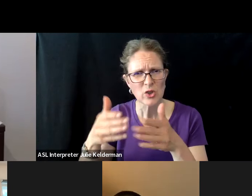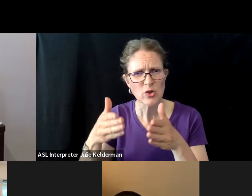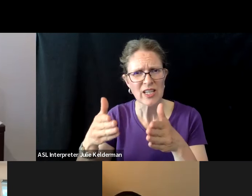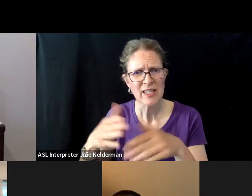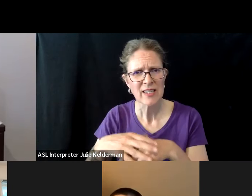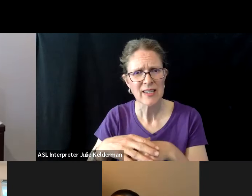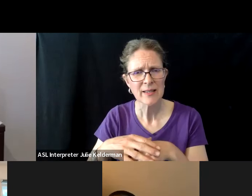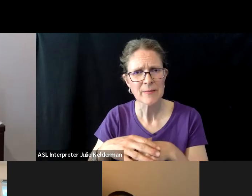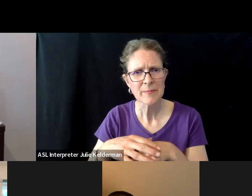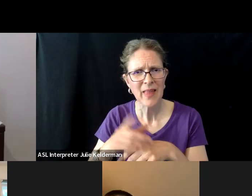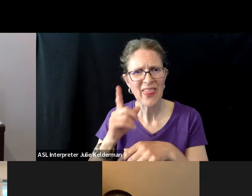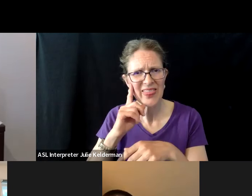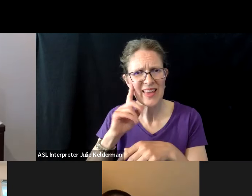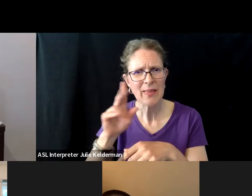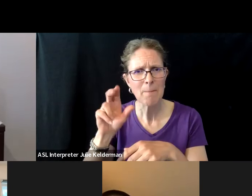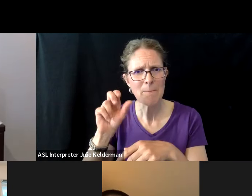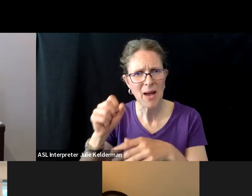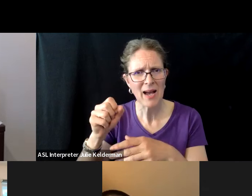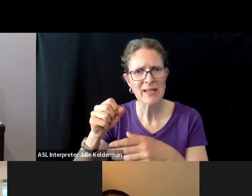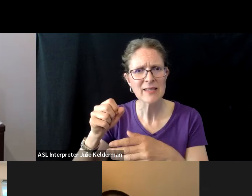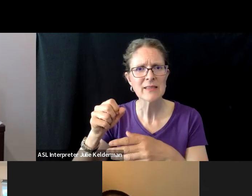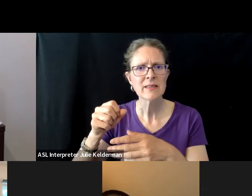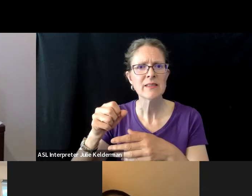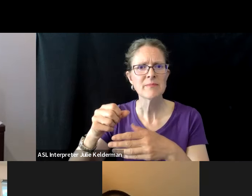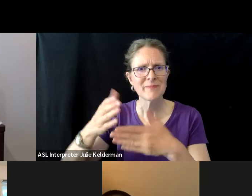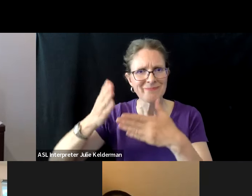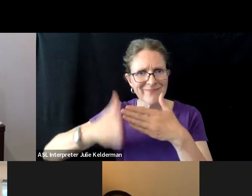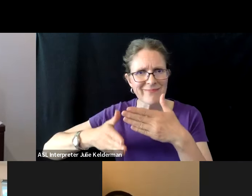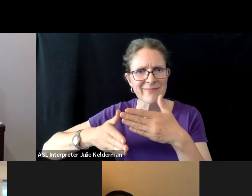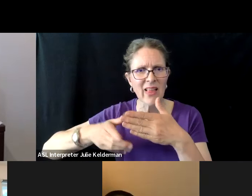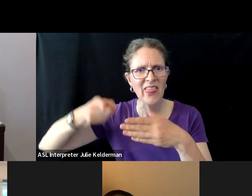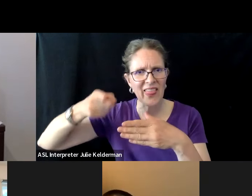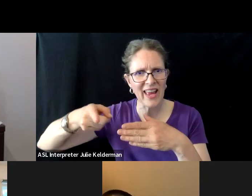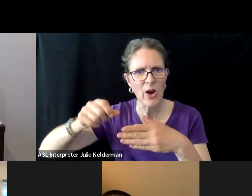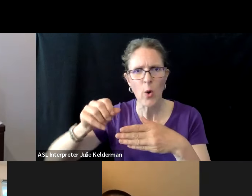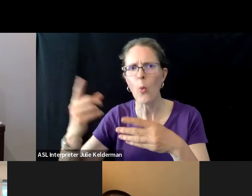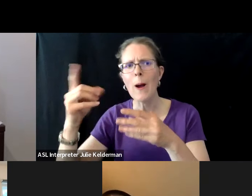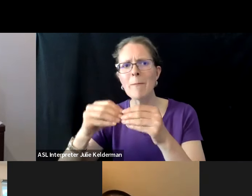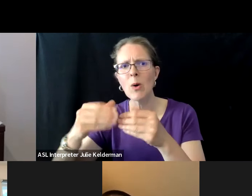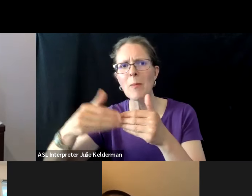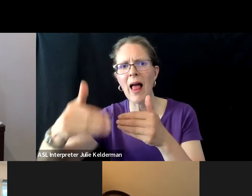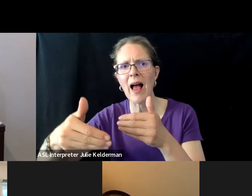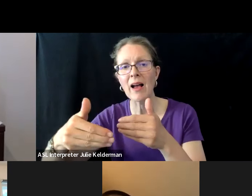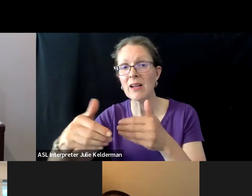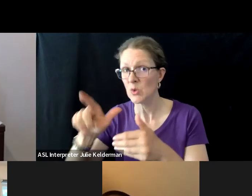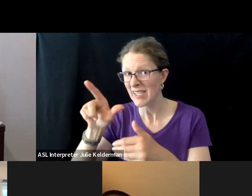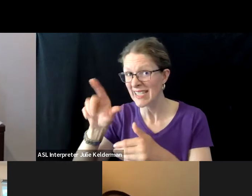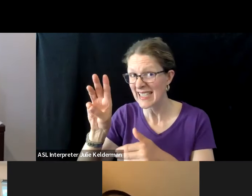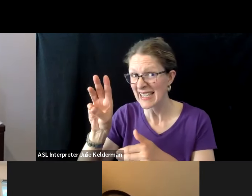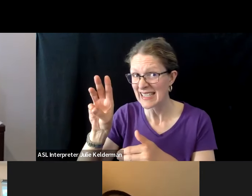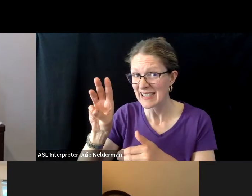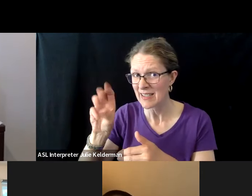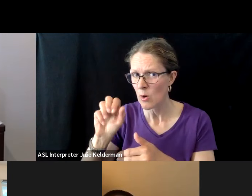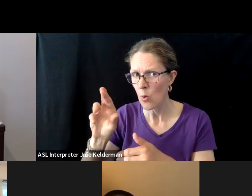I think the bus may terminate there or the block further up. 26th or